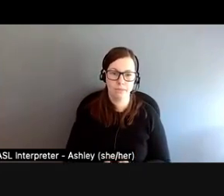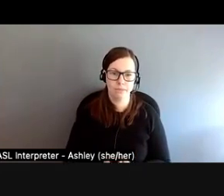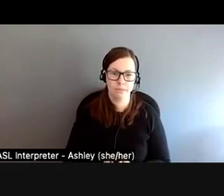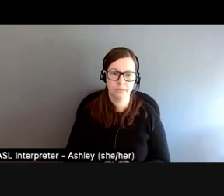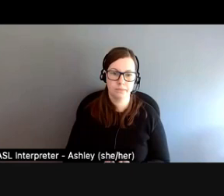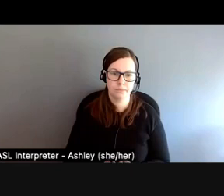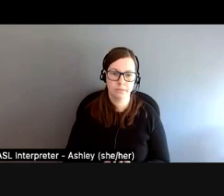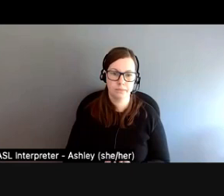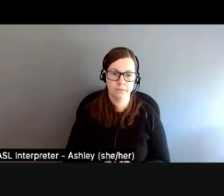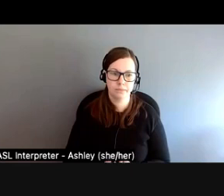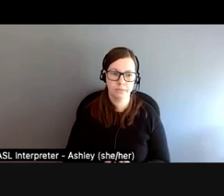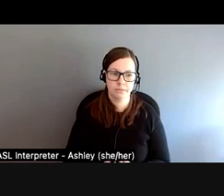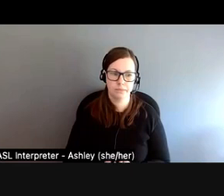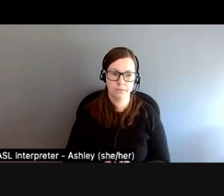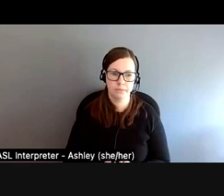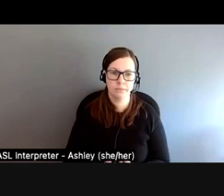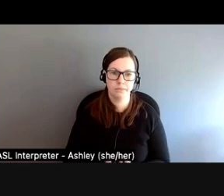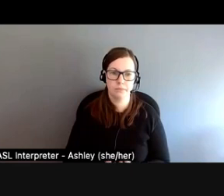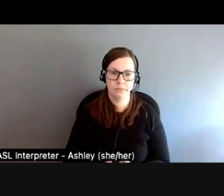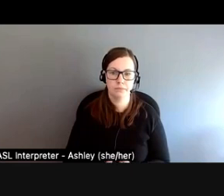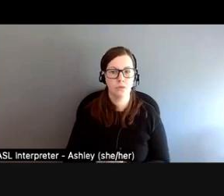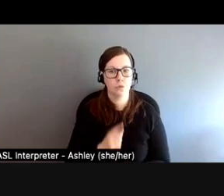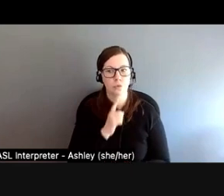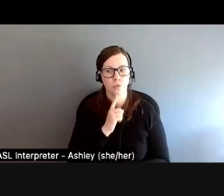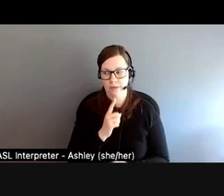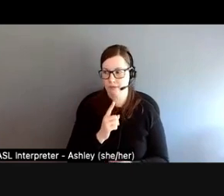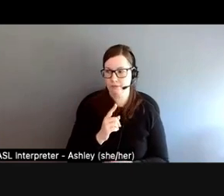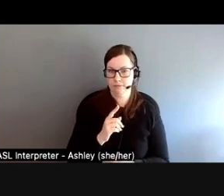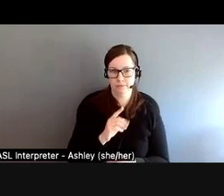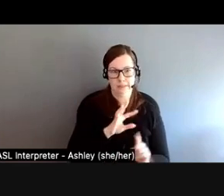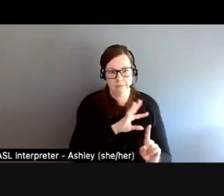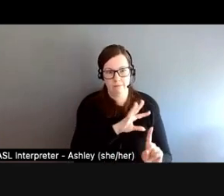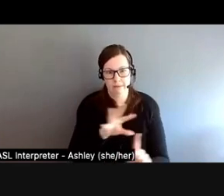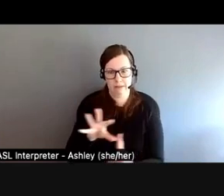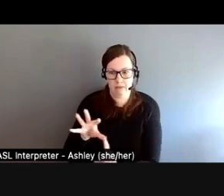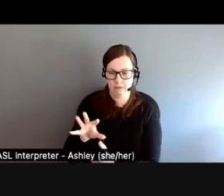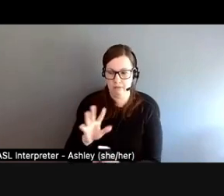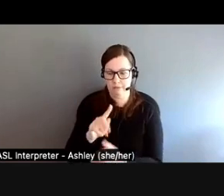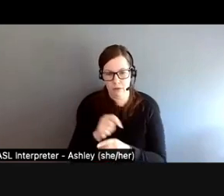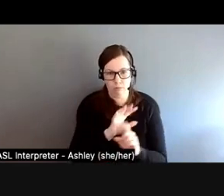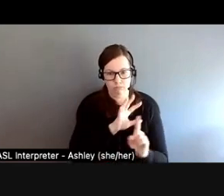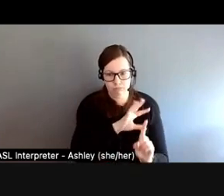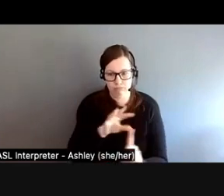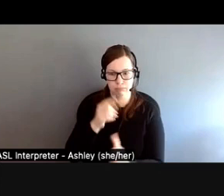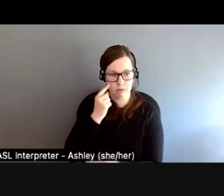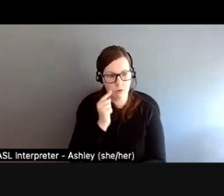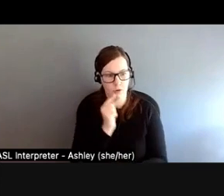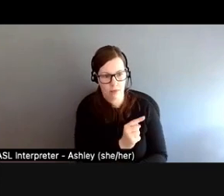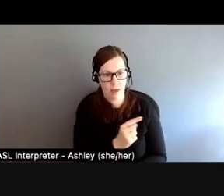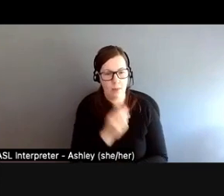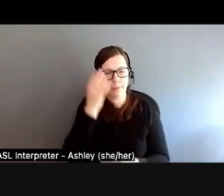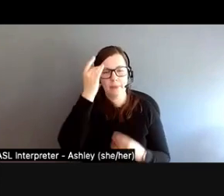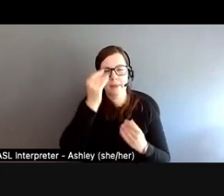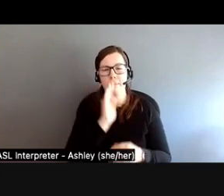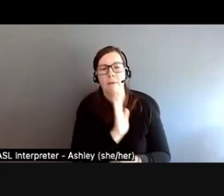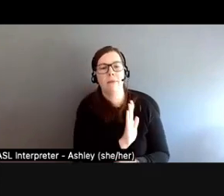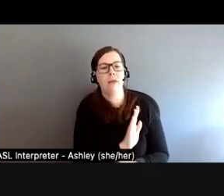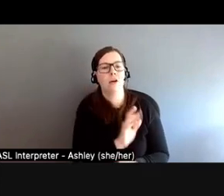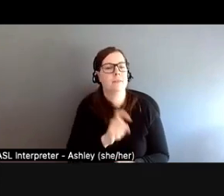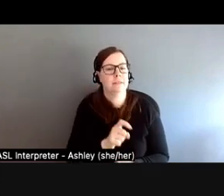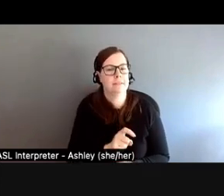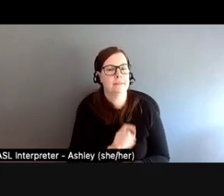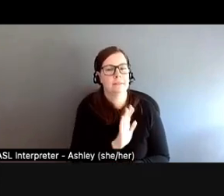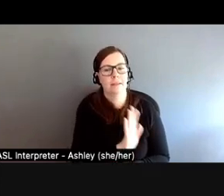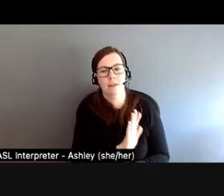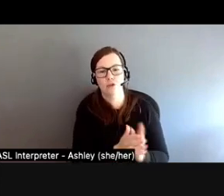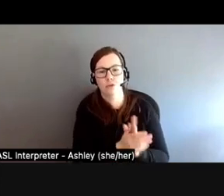create the right video for our learners. They have a short attention span. We